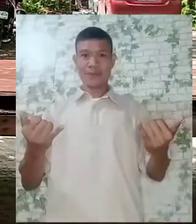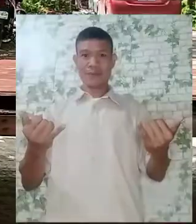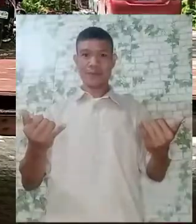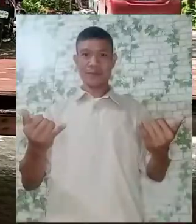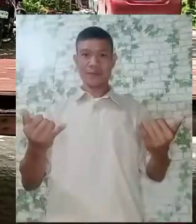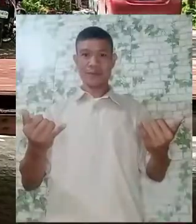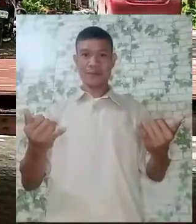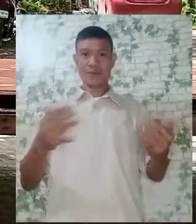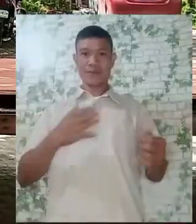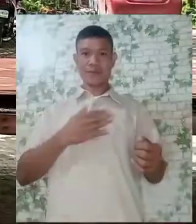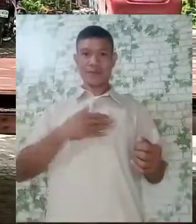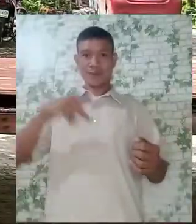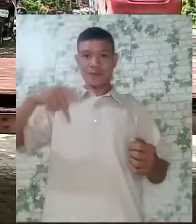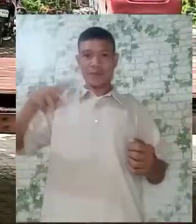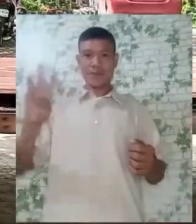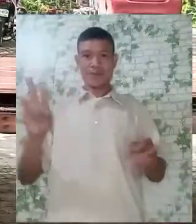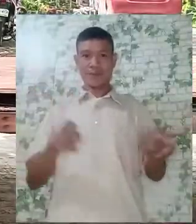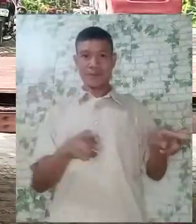plywood is ready.